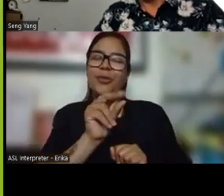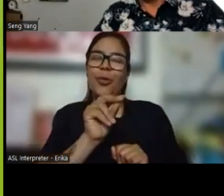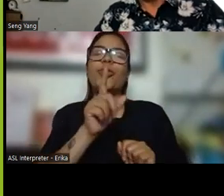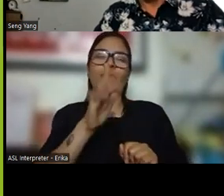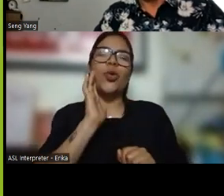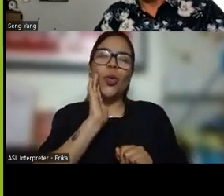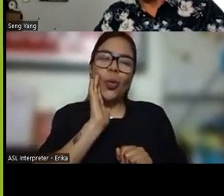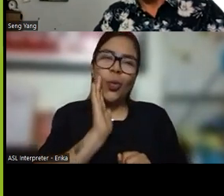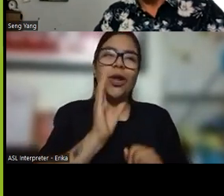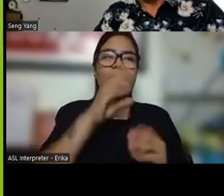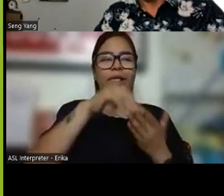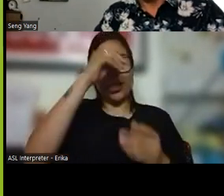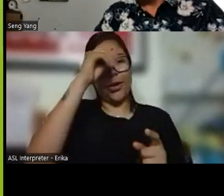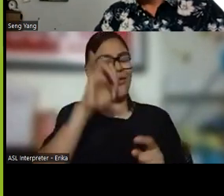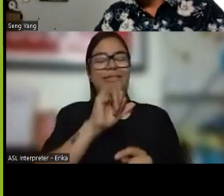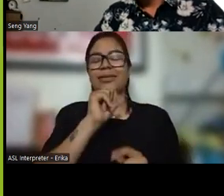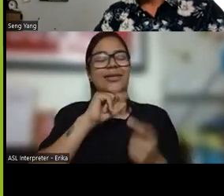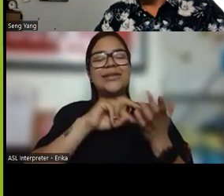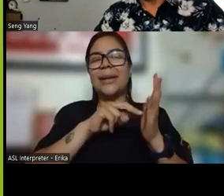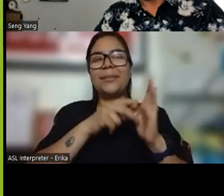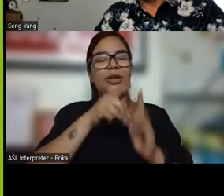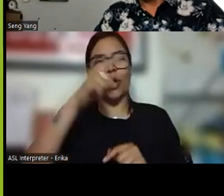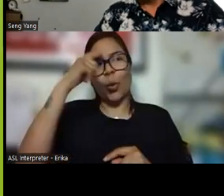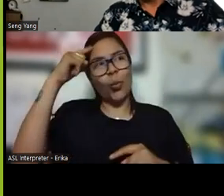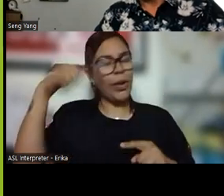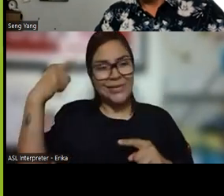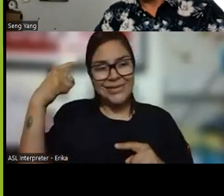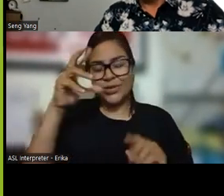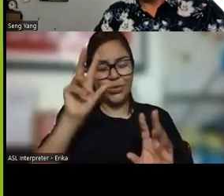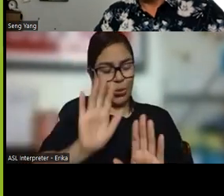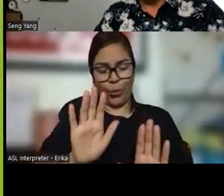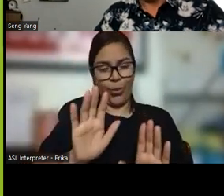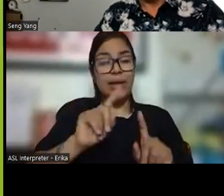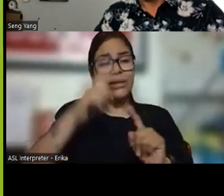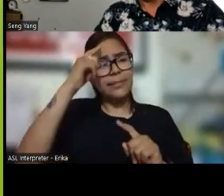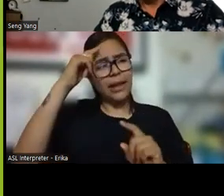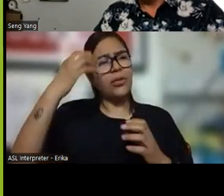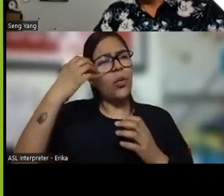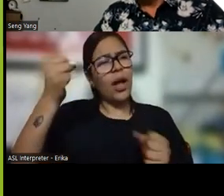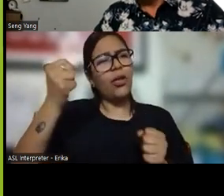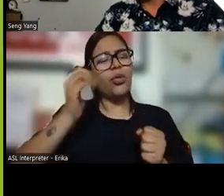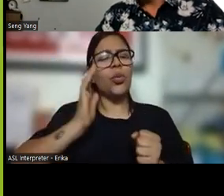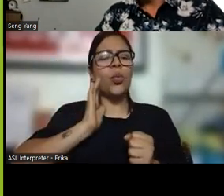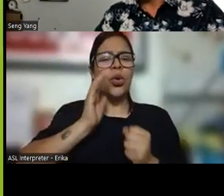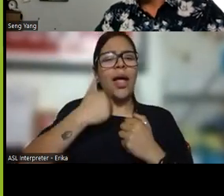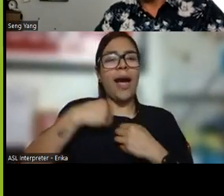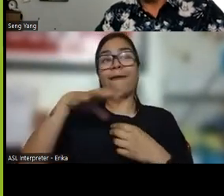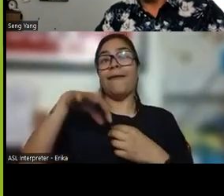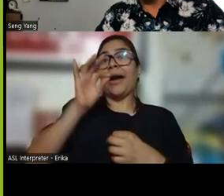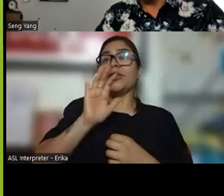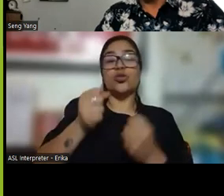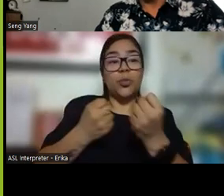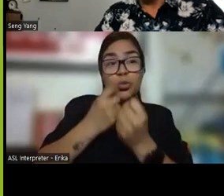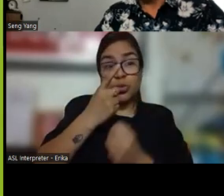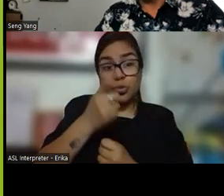not only say crazy, but mental health could be severe mental health, or just the stage of beginning. Since